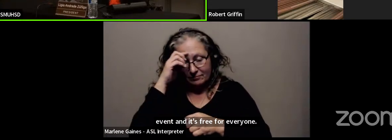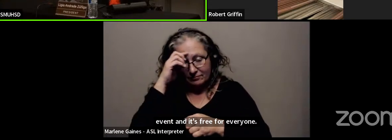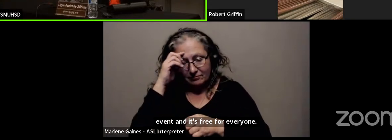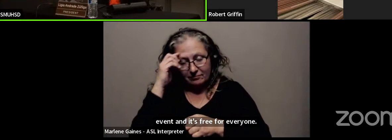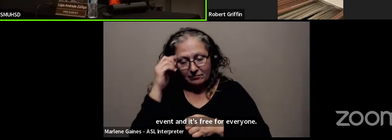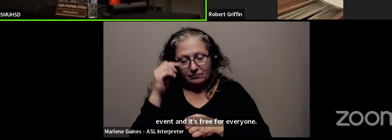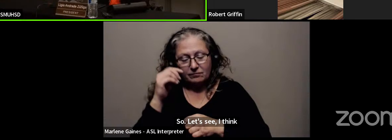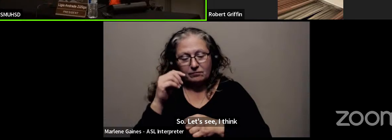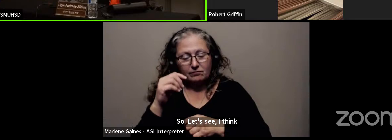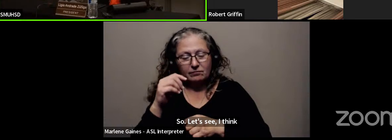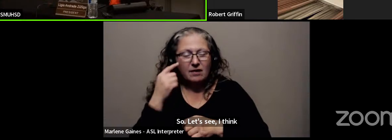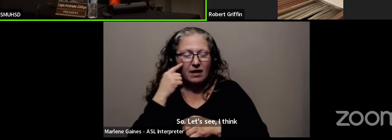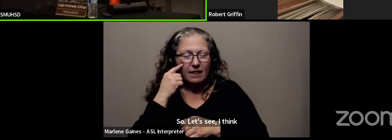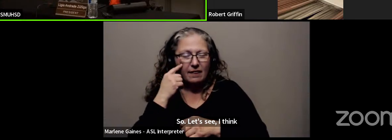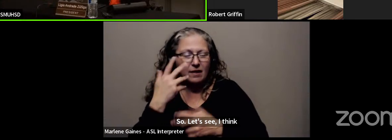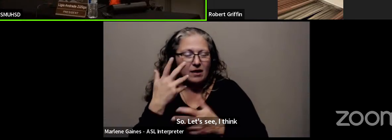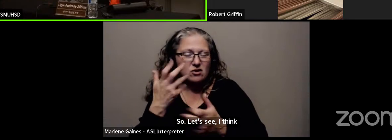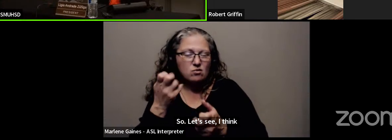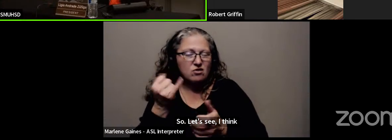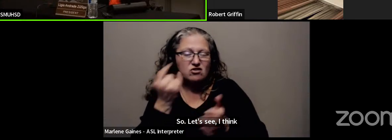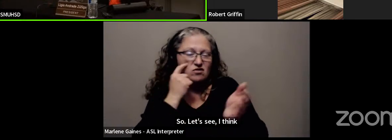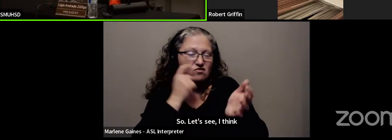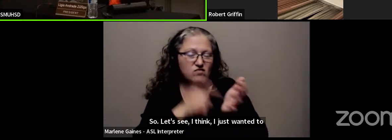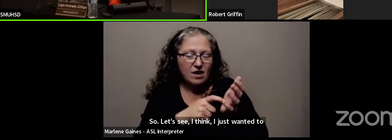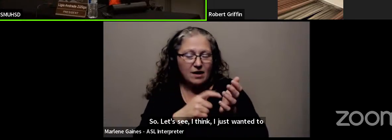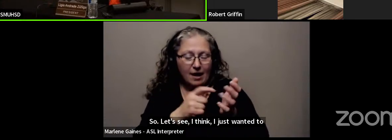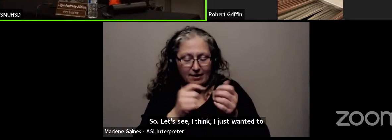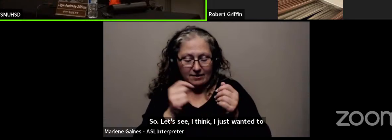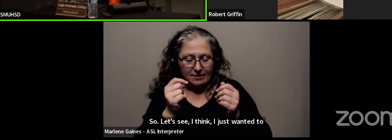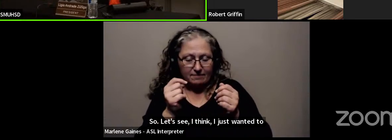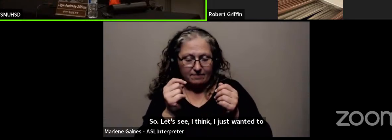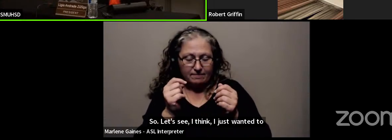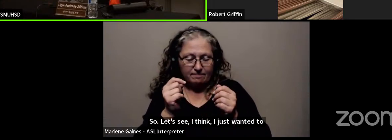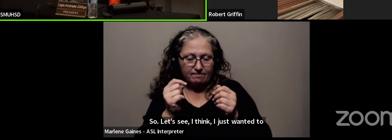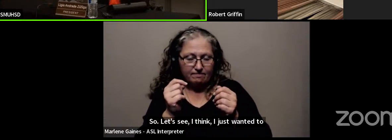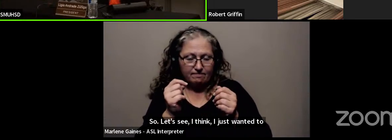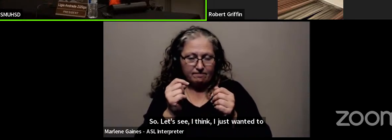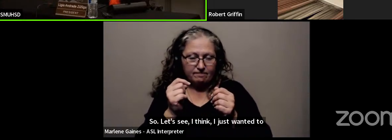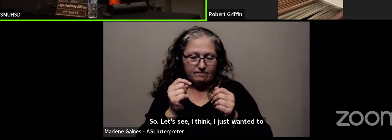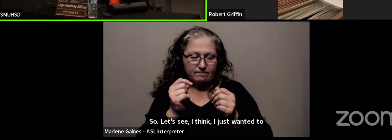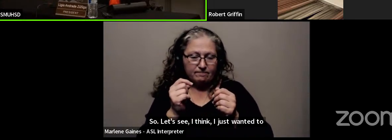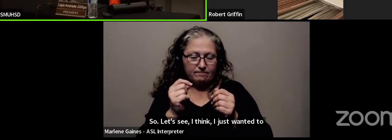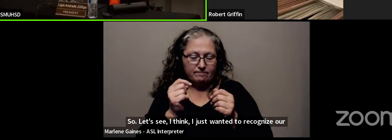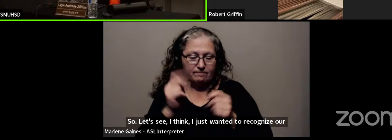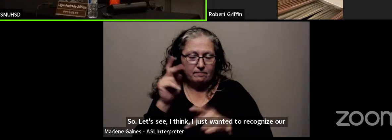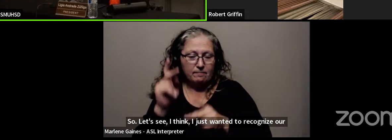think I just wanted to recognize our folks that do our